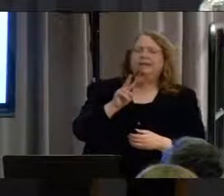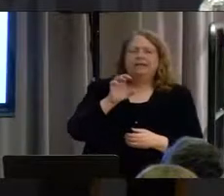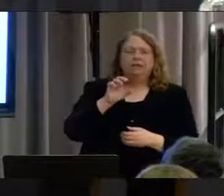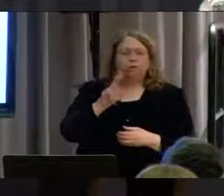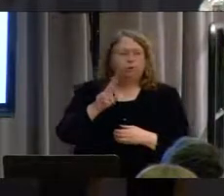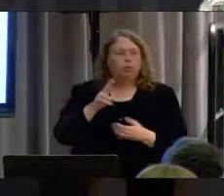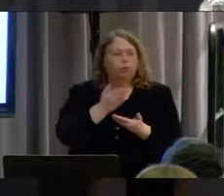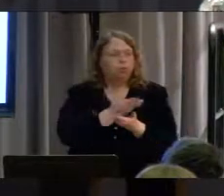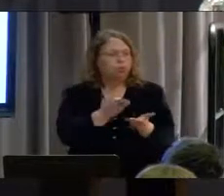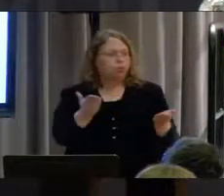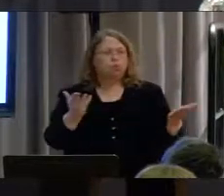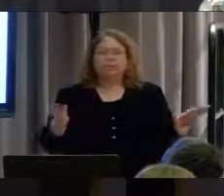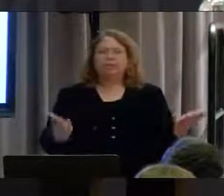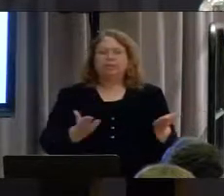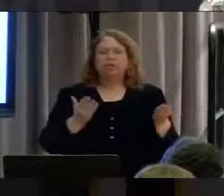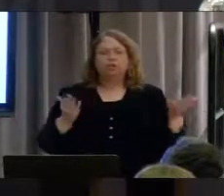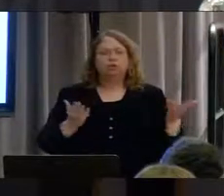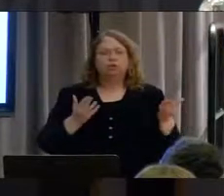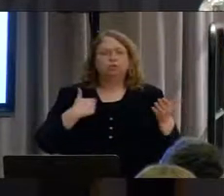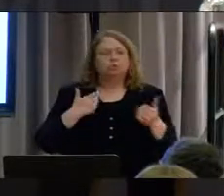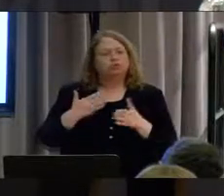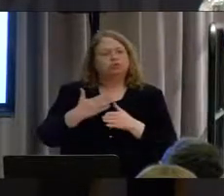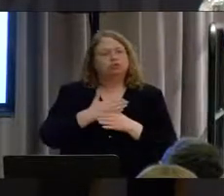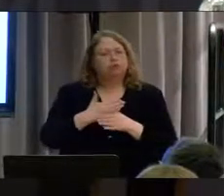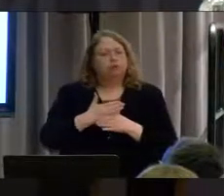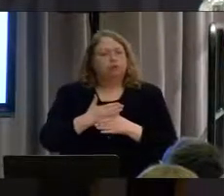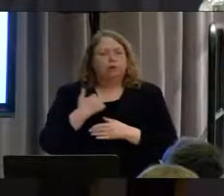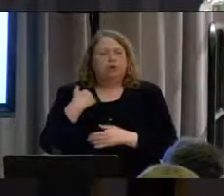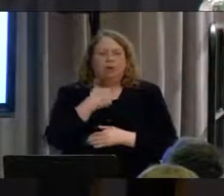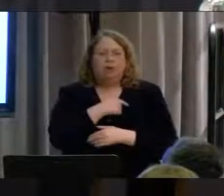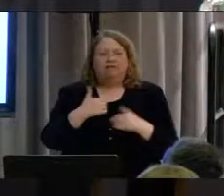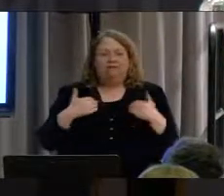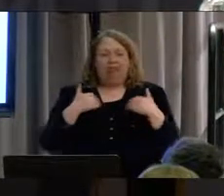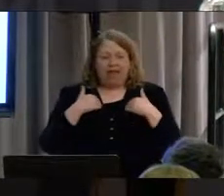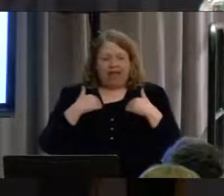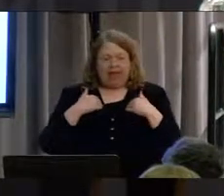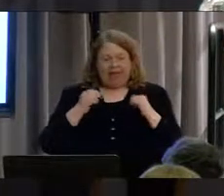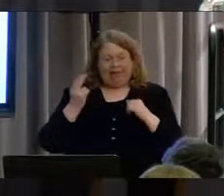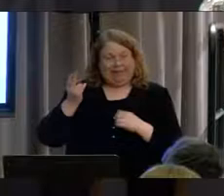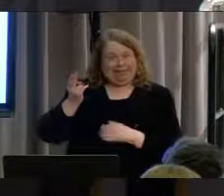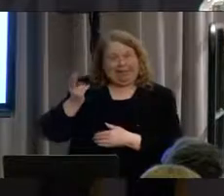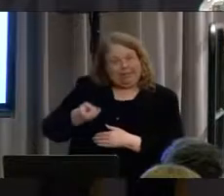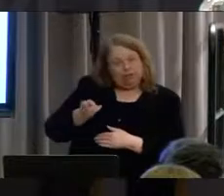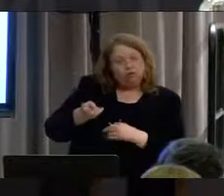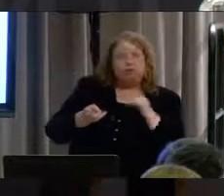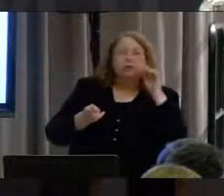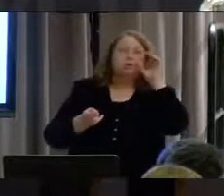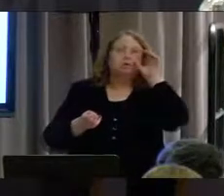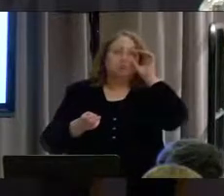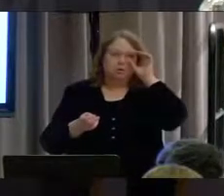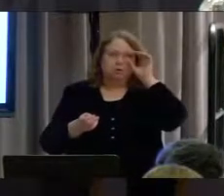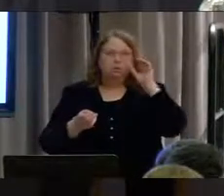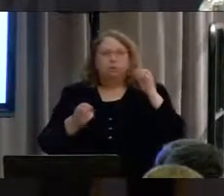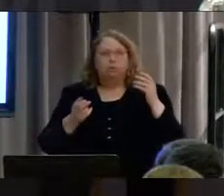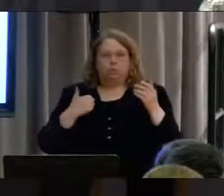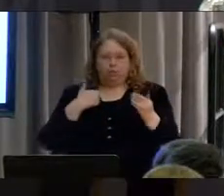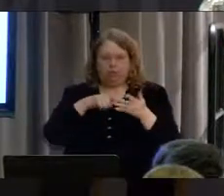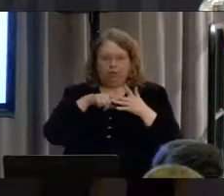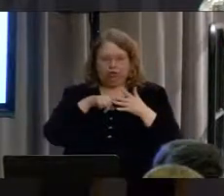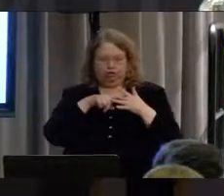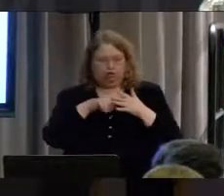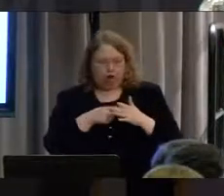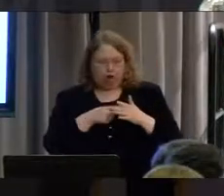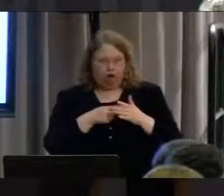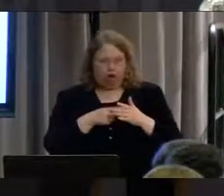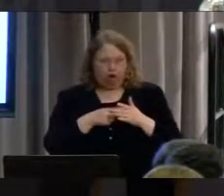share is we've had a discontinuous history. You know, we've had a history where we began as one